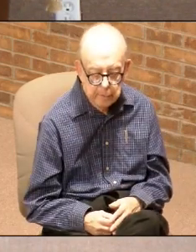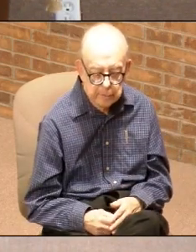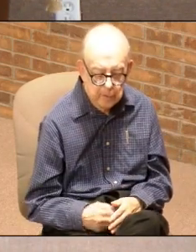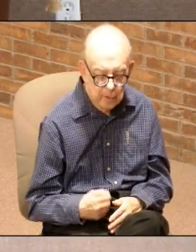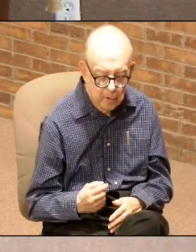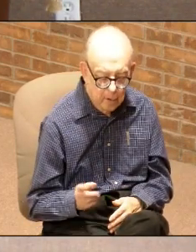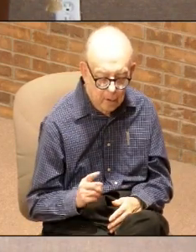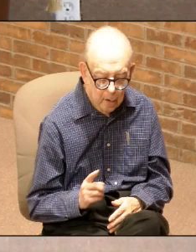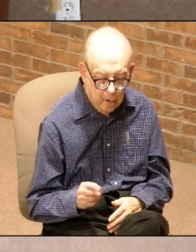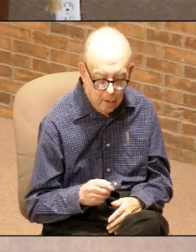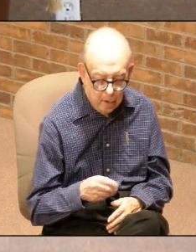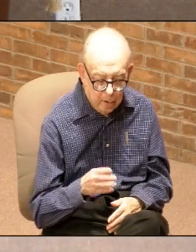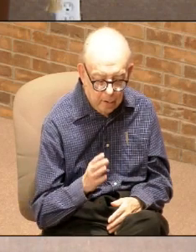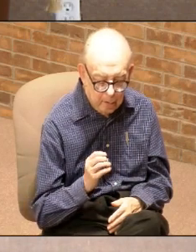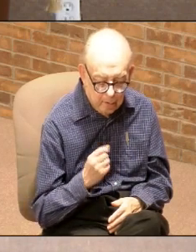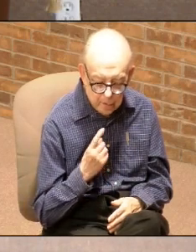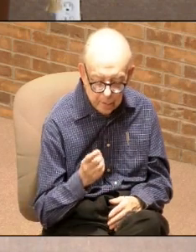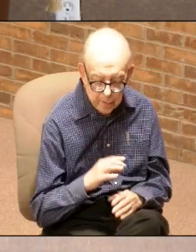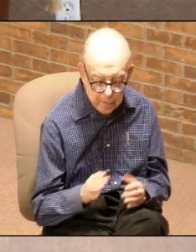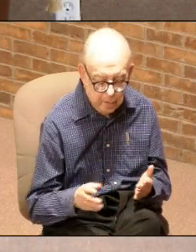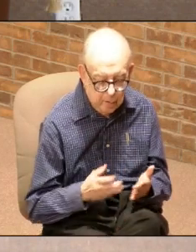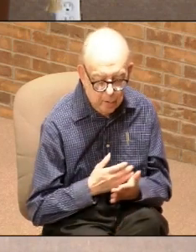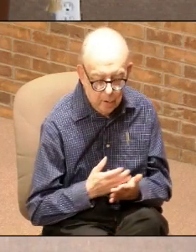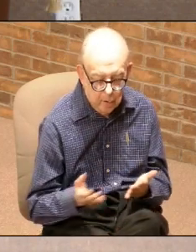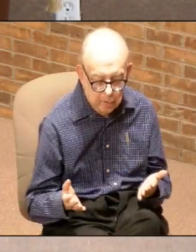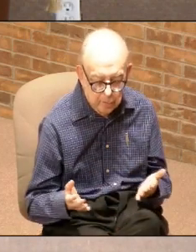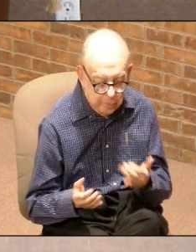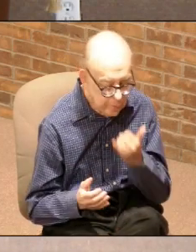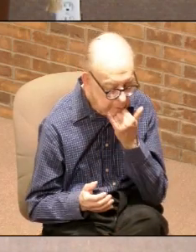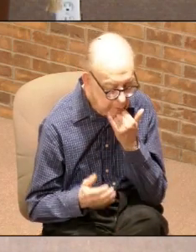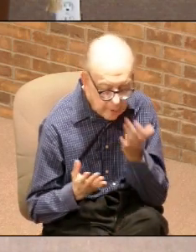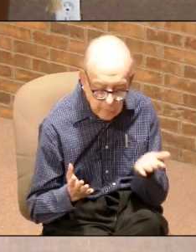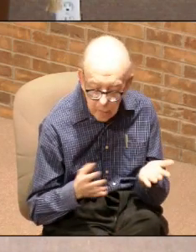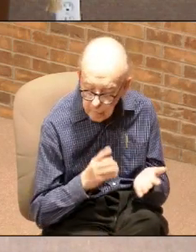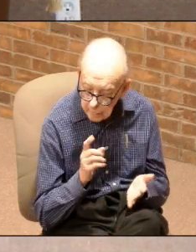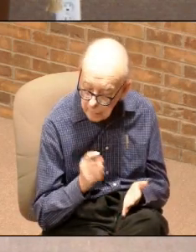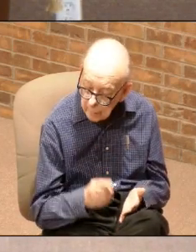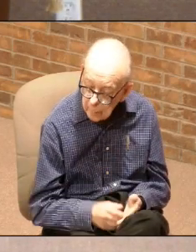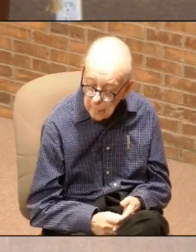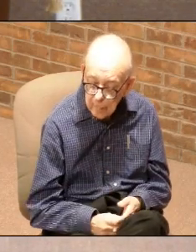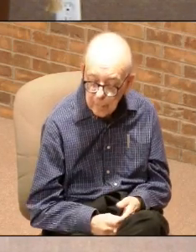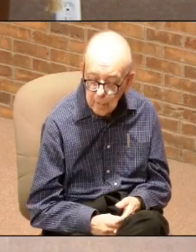where has God ever told you to do anything wrong?